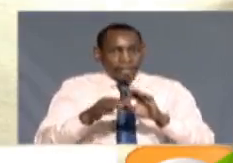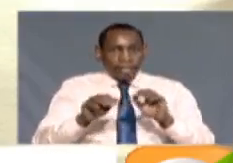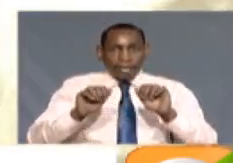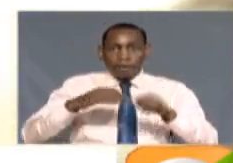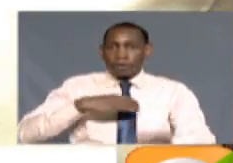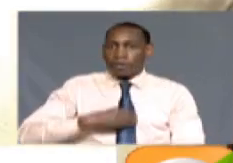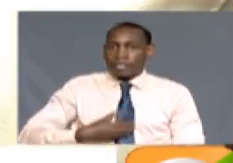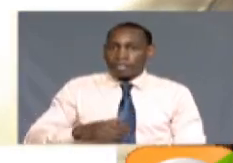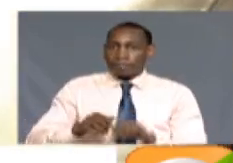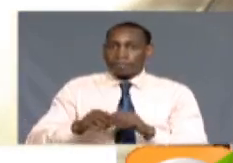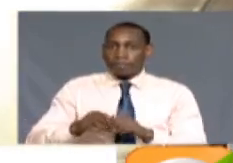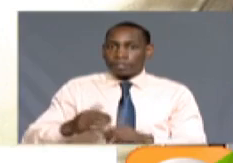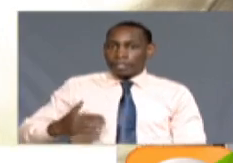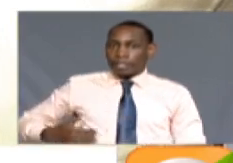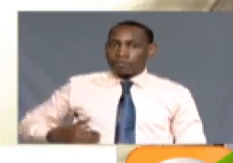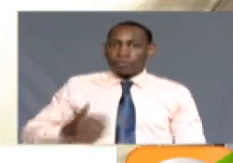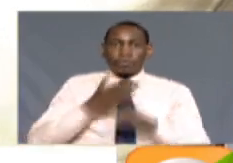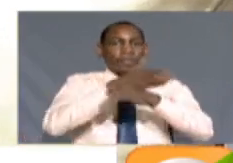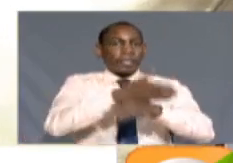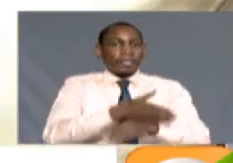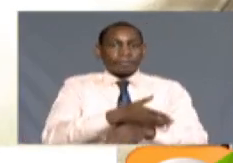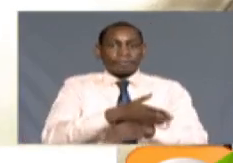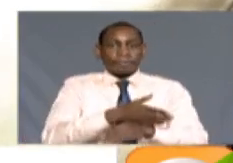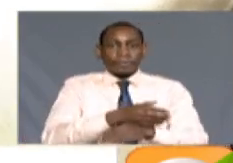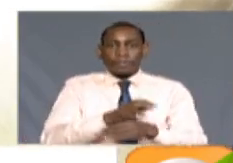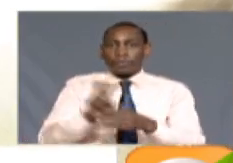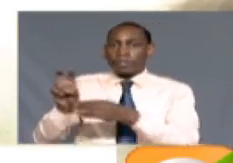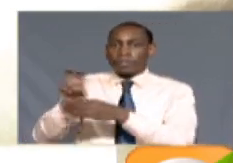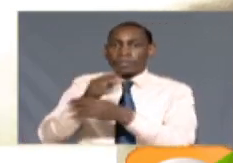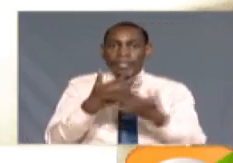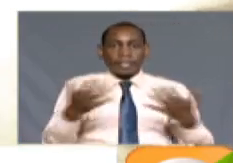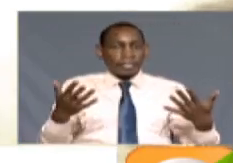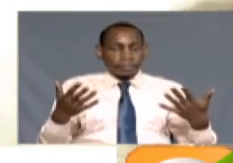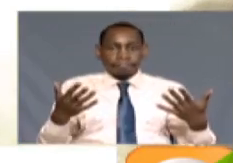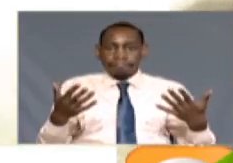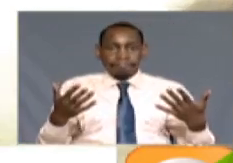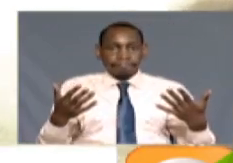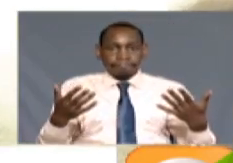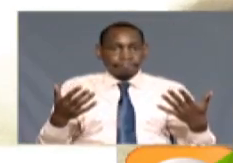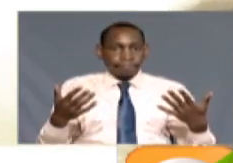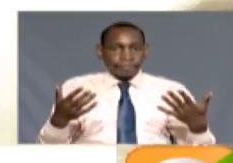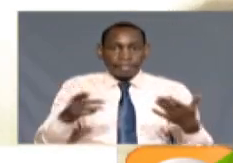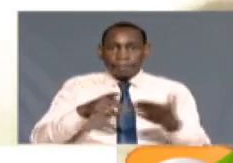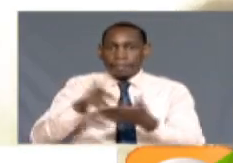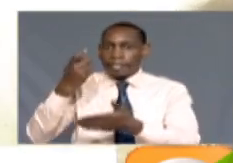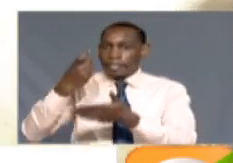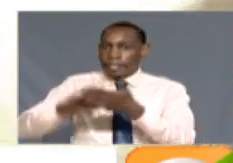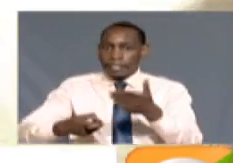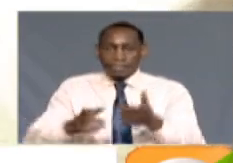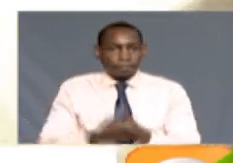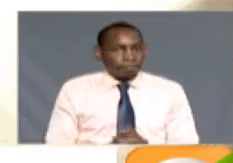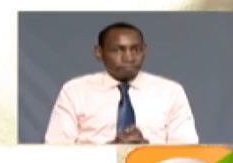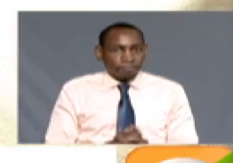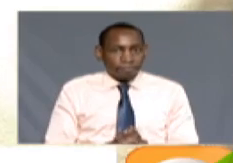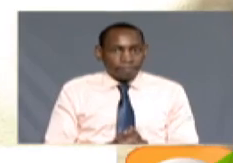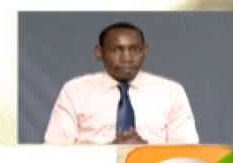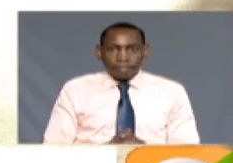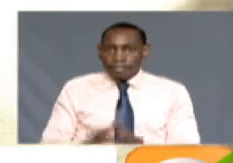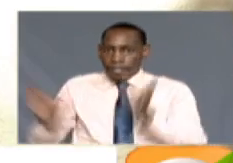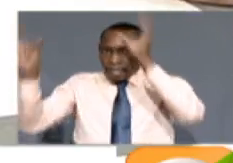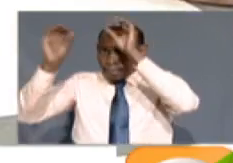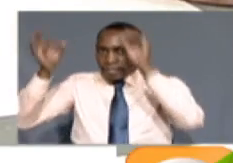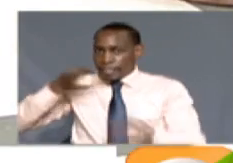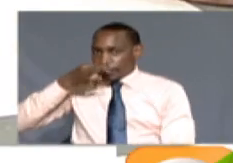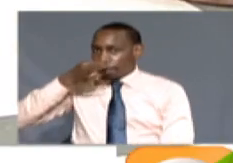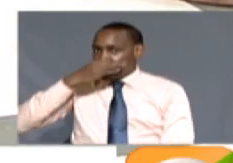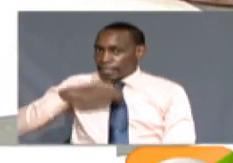Katunda and sit there, sitting like this, watching things going this way and that way, paying taxes? Yeah. President Kibaki